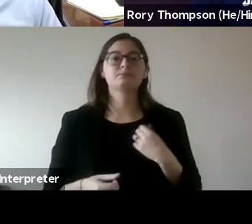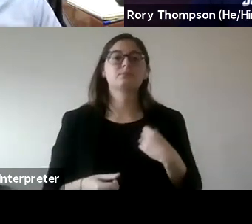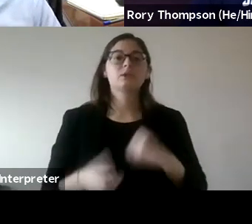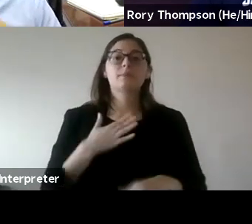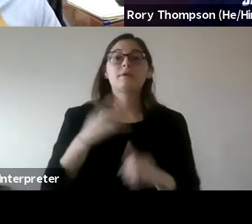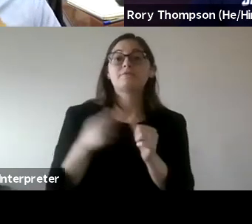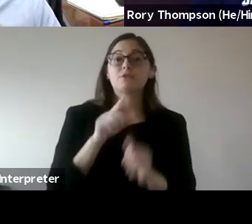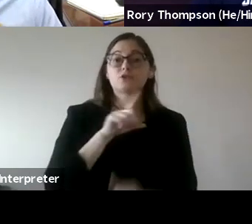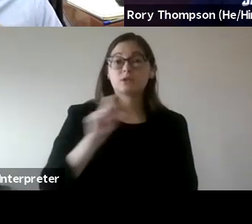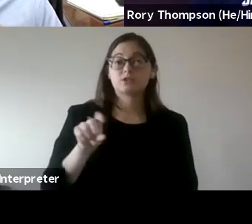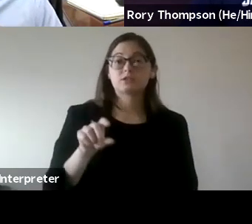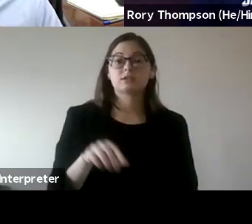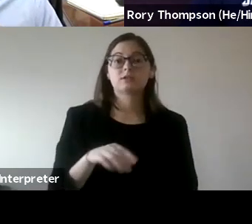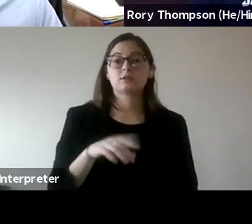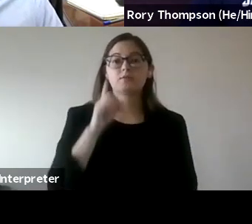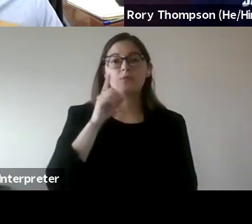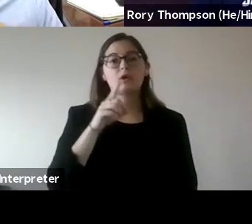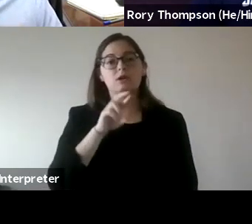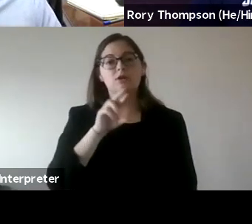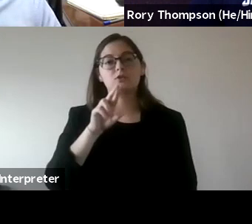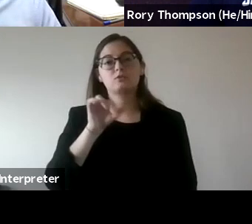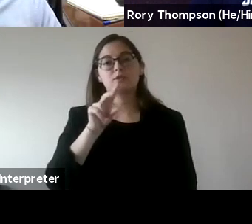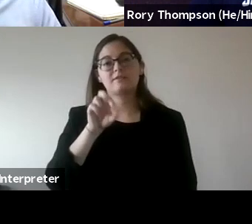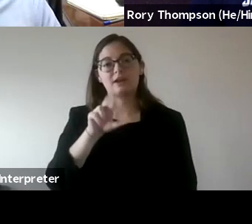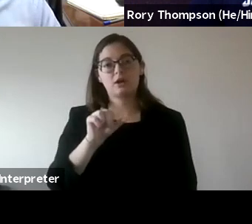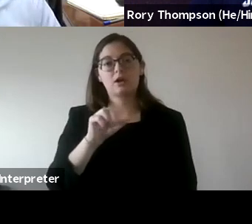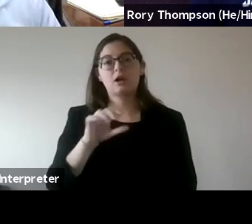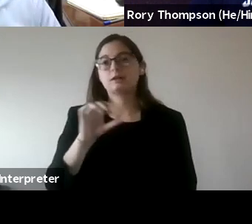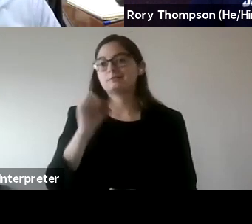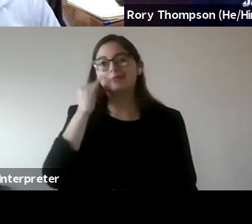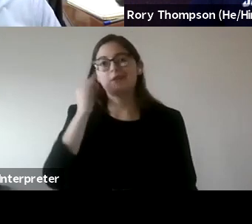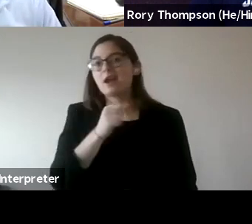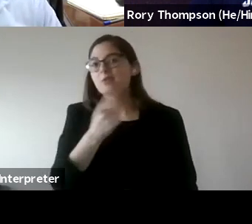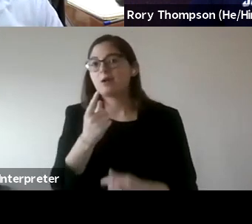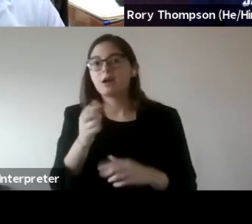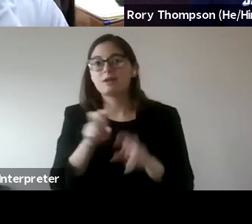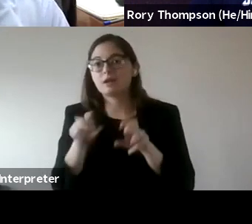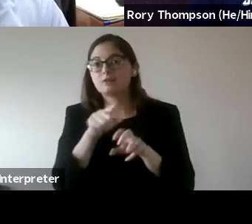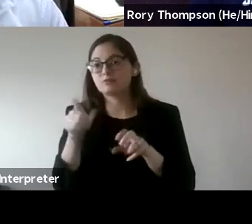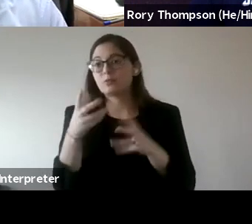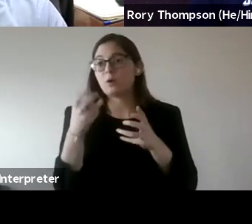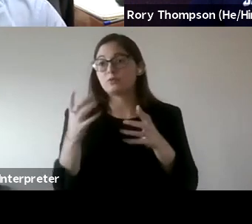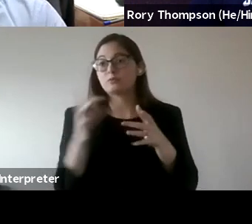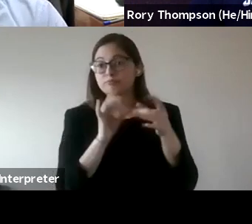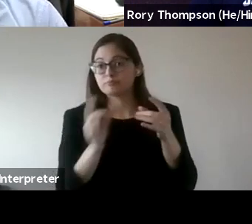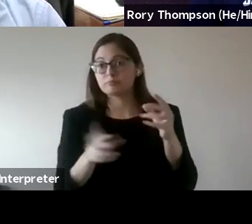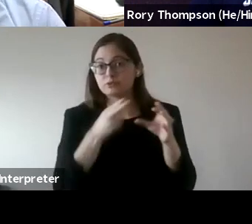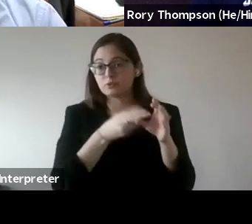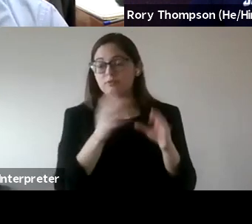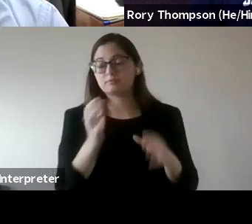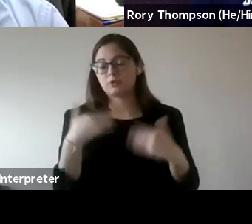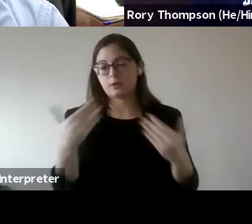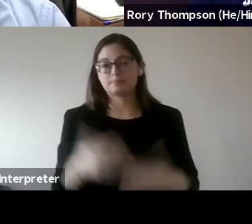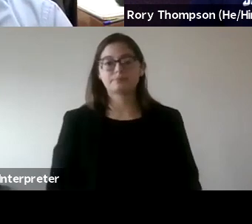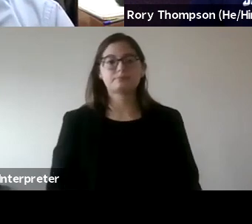pose to Dr. Rivera, and then if anyone else on our panel would like to chime in, feel free to do so.